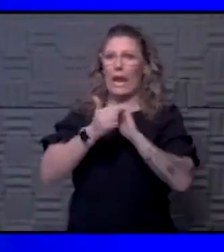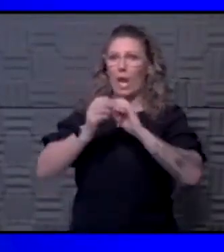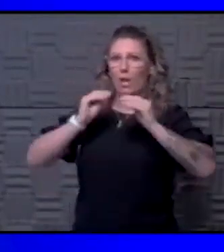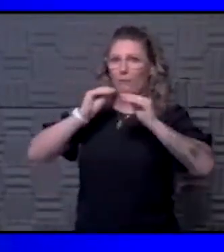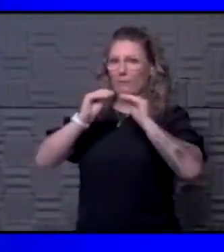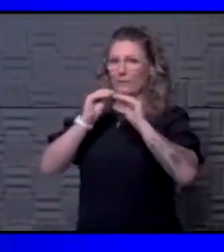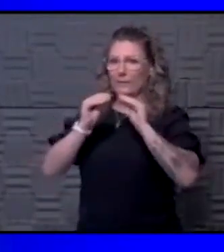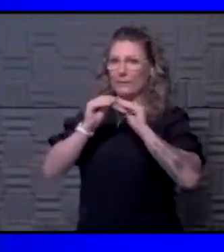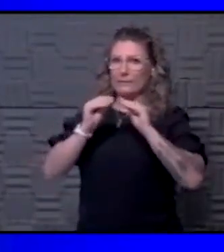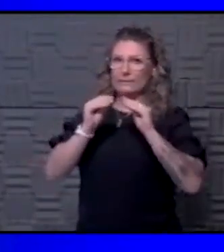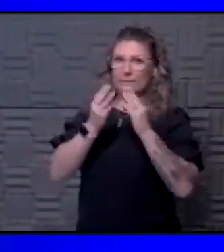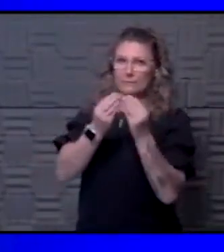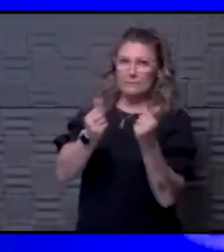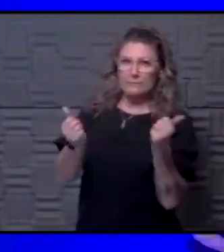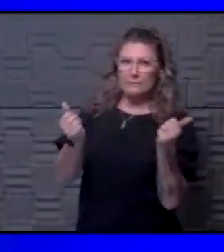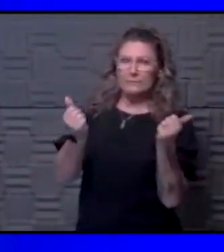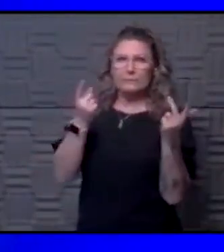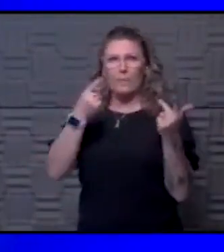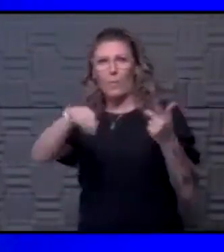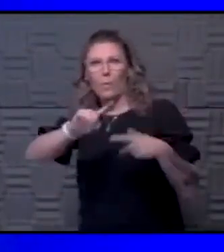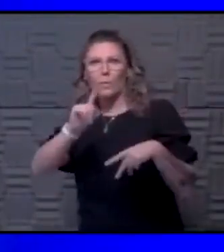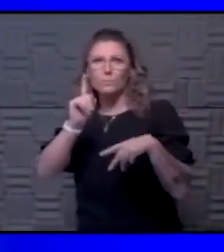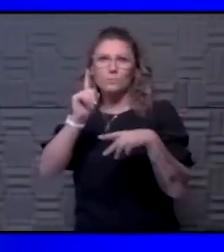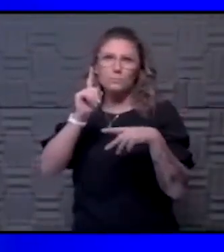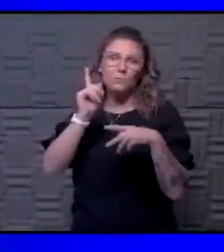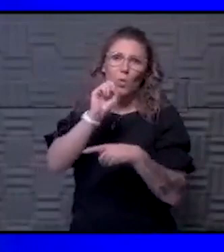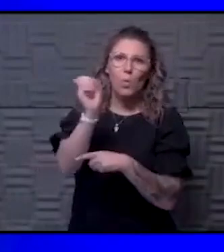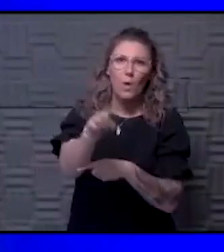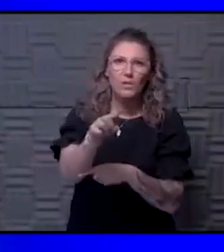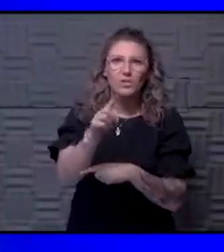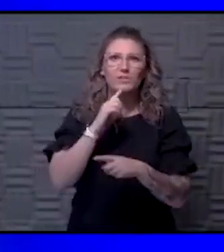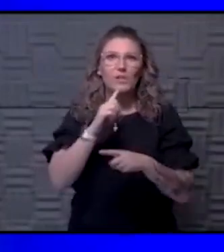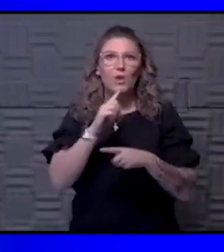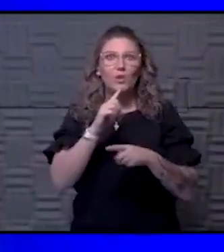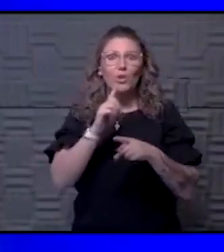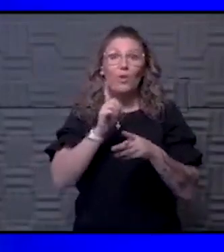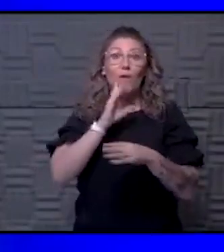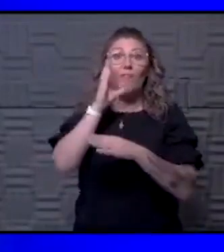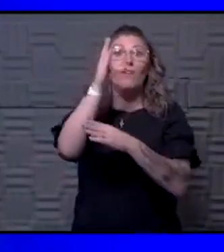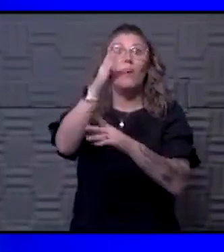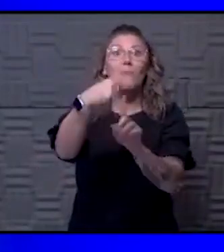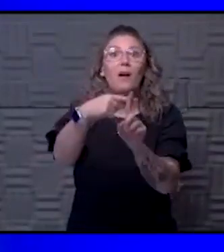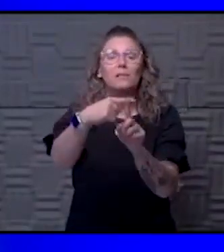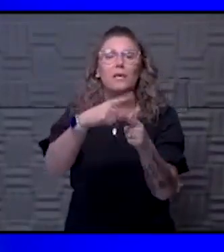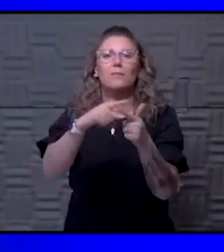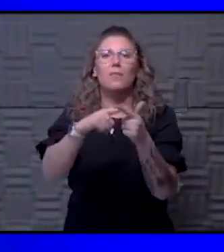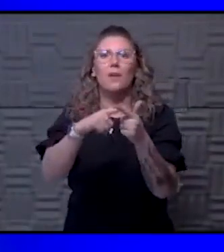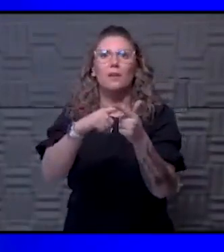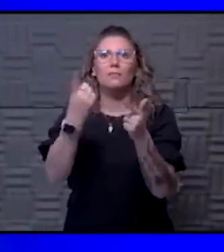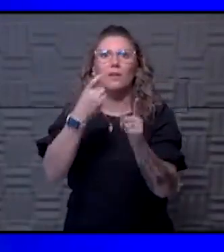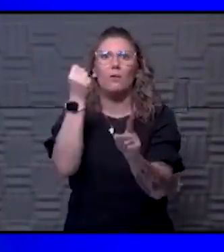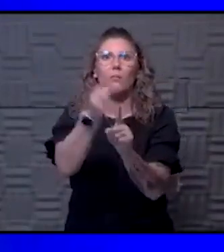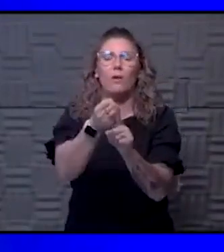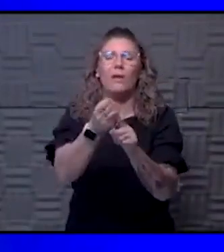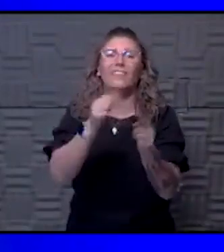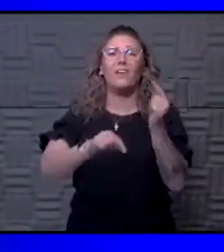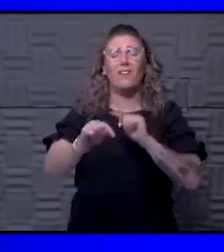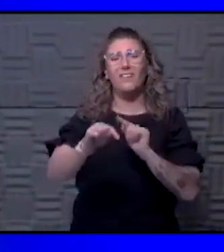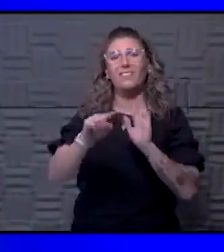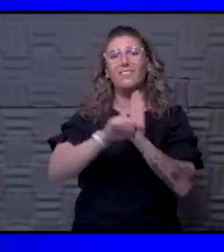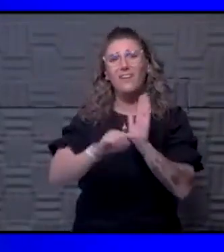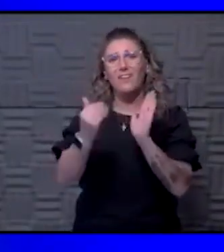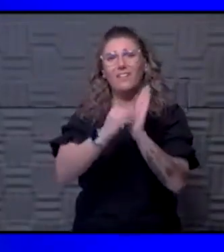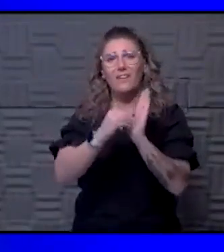situations. It's 2 steps forward, 1 step back. And unfortunately, a lot of those things are very fragile, and they need a lot